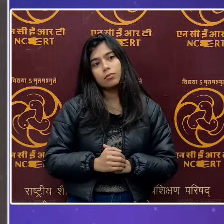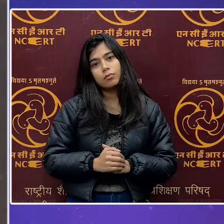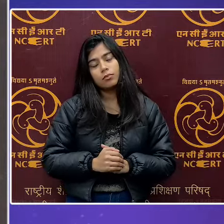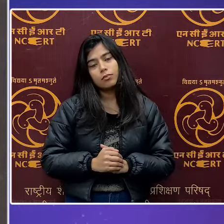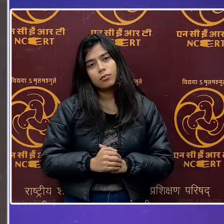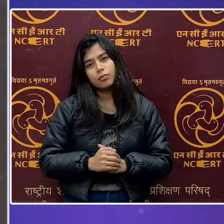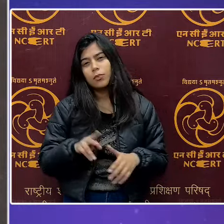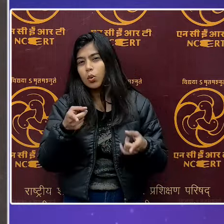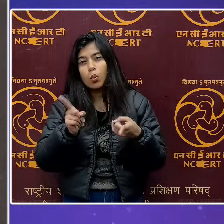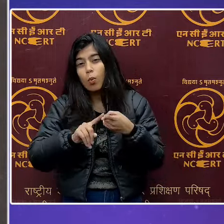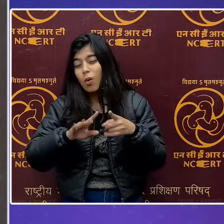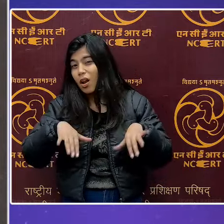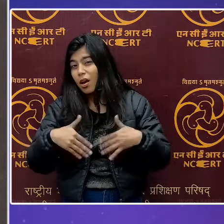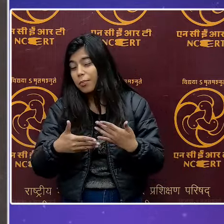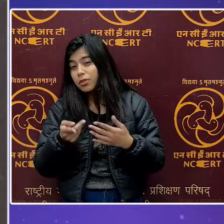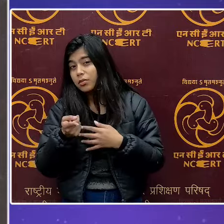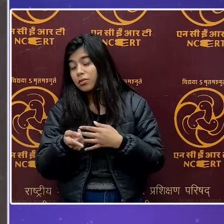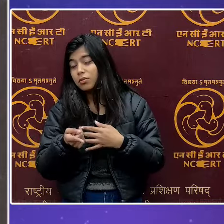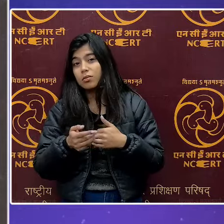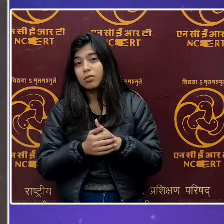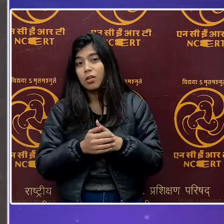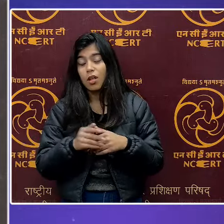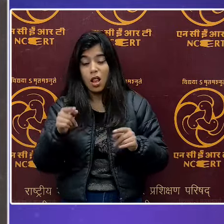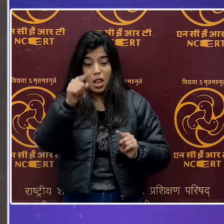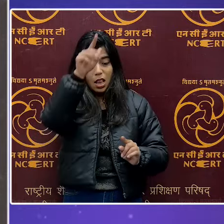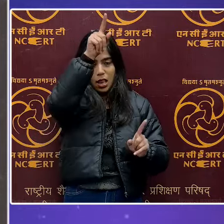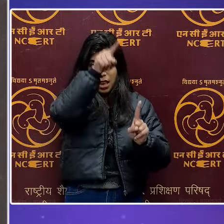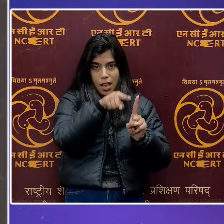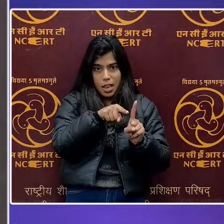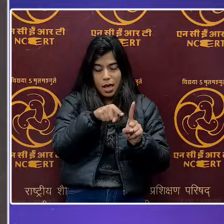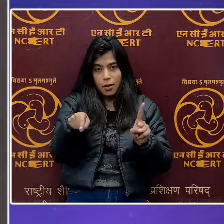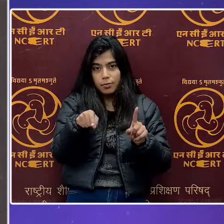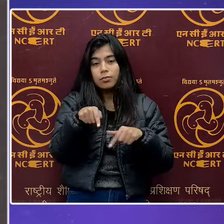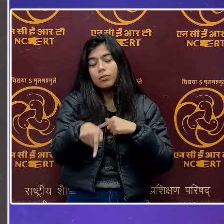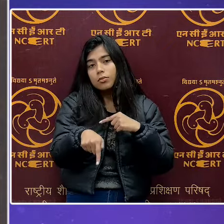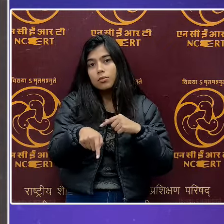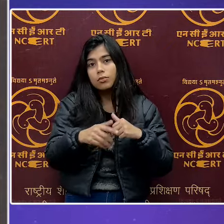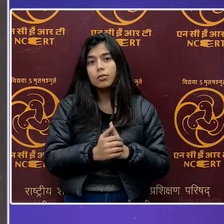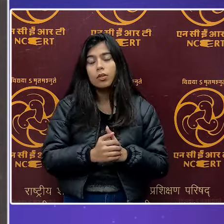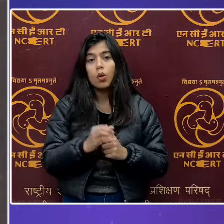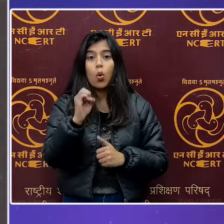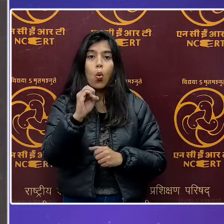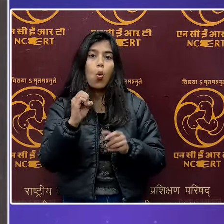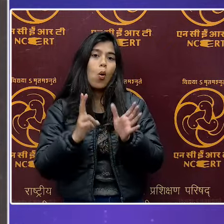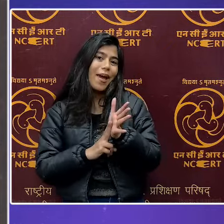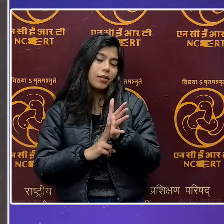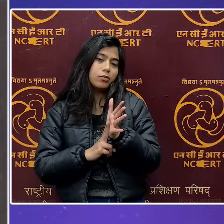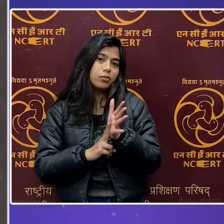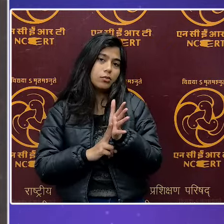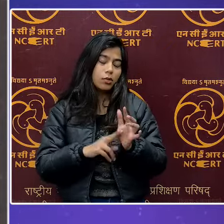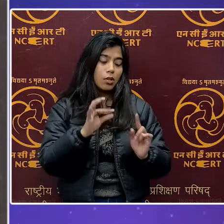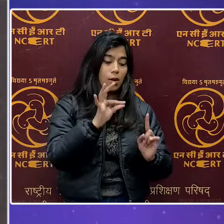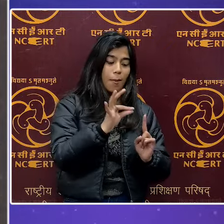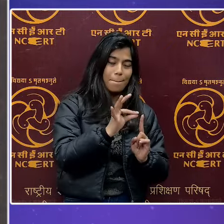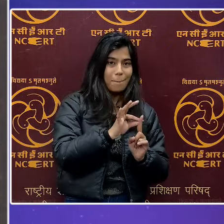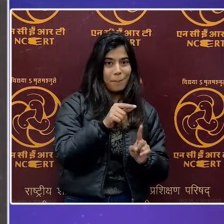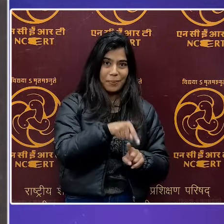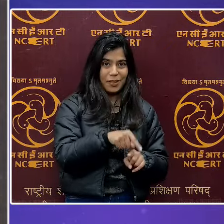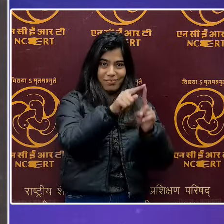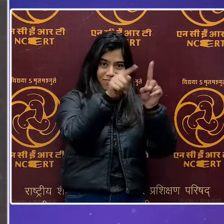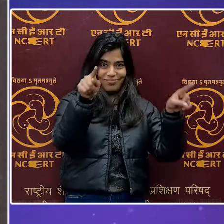So what will be the length of this OM? From P I draw a